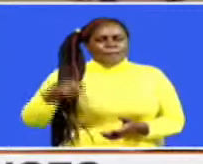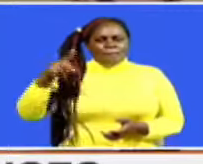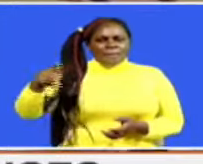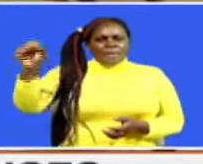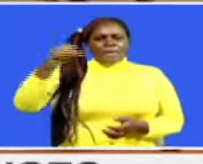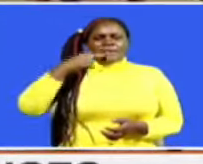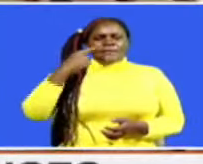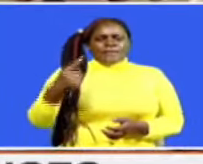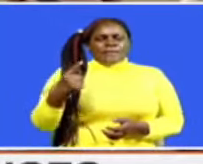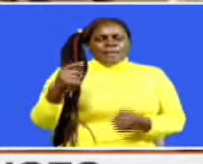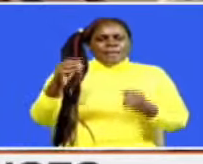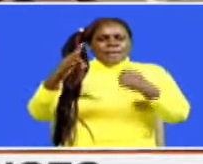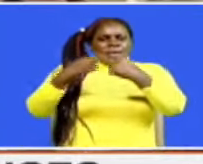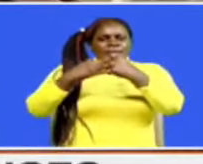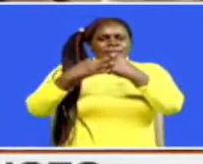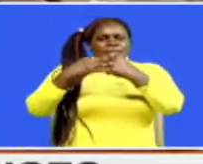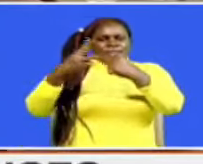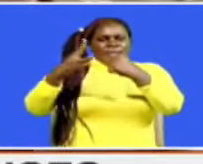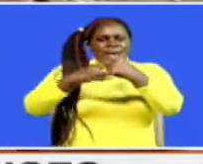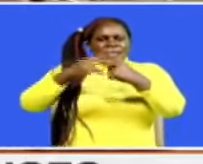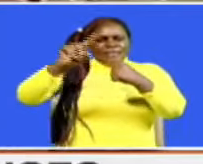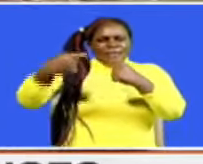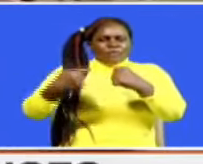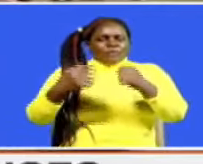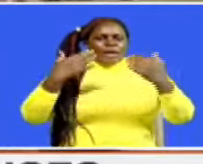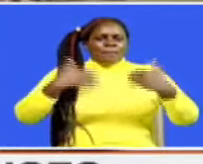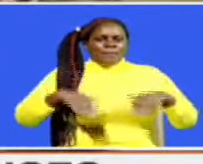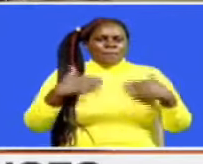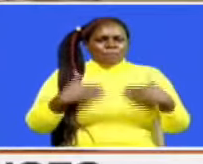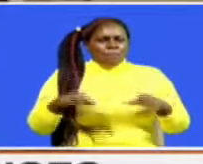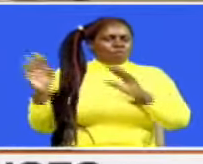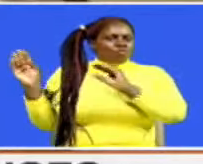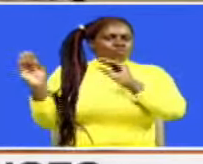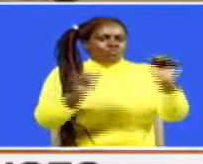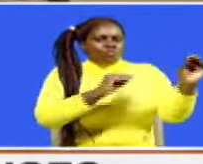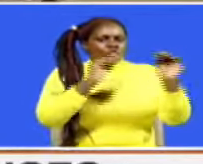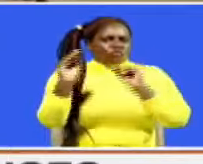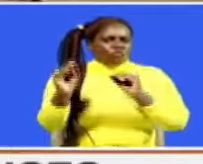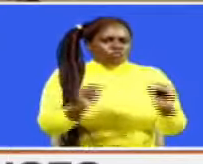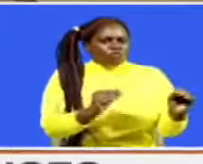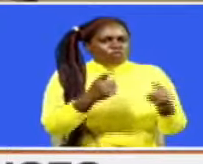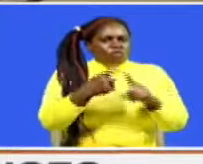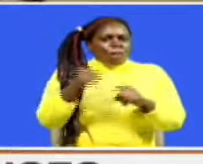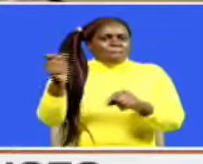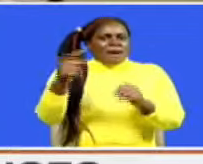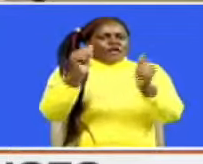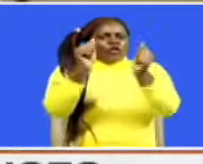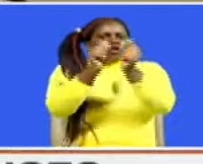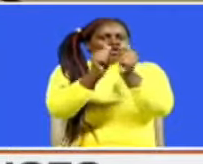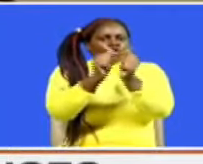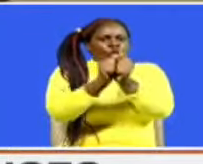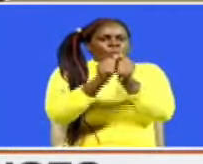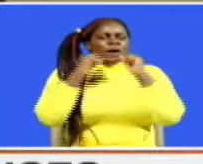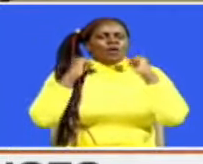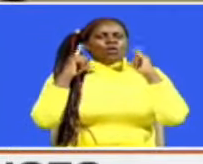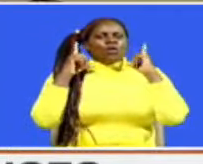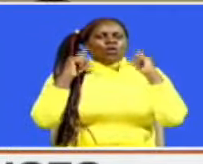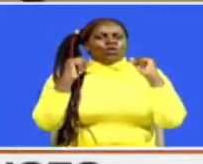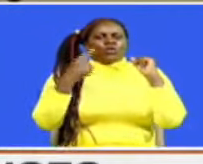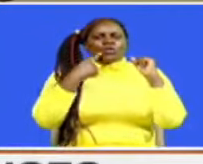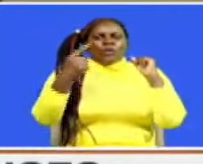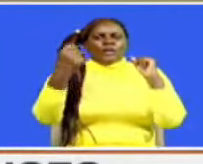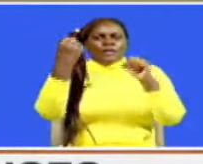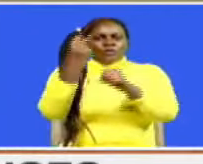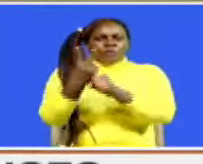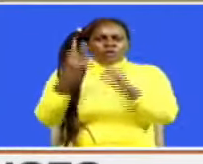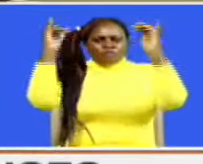Omolo, at least 89,098 people have been displaced by floods since October and are being hosted in